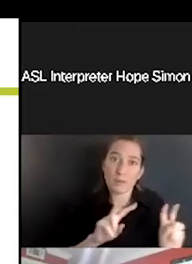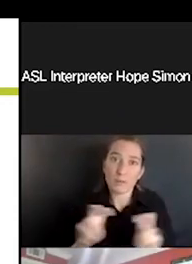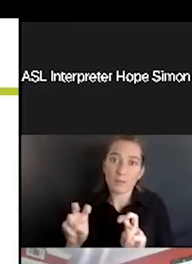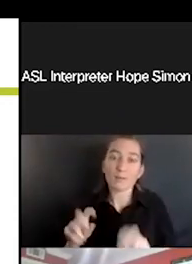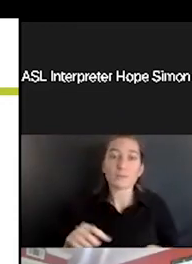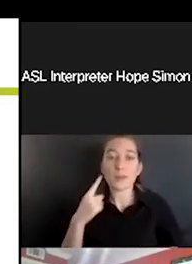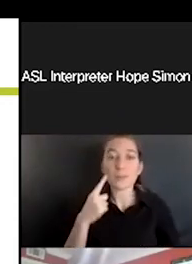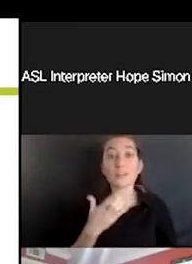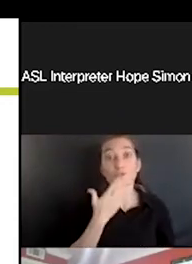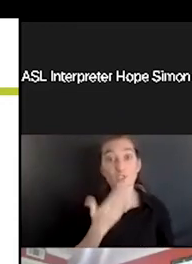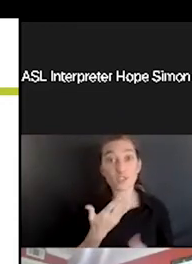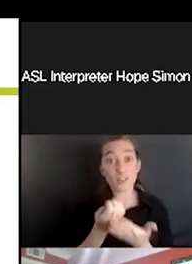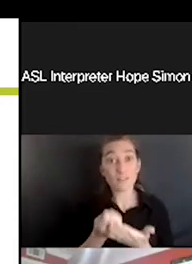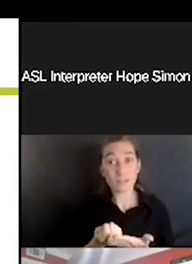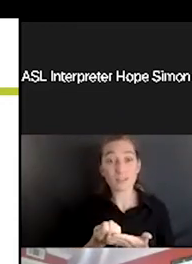good evidence